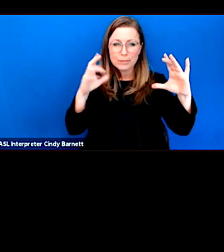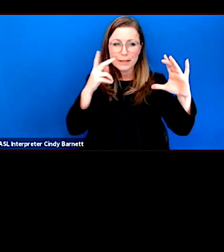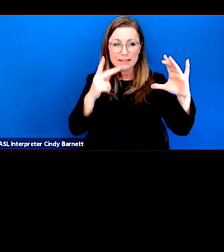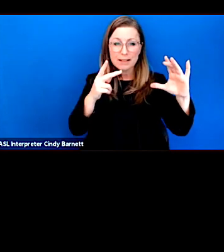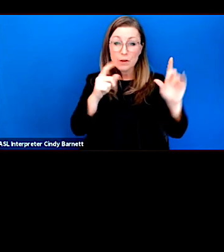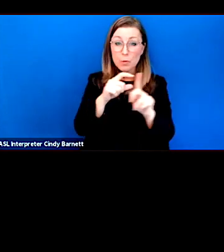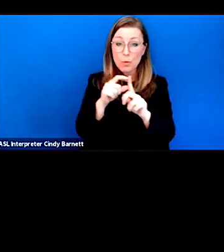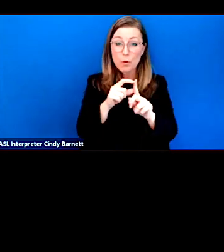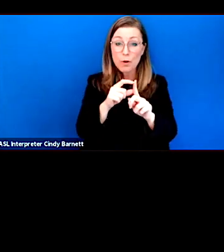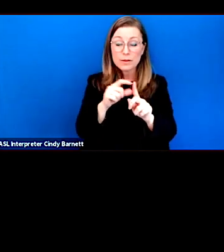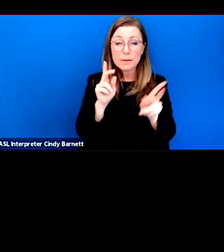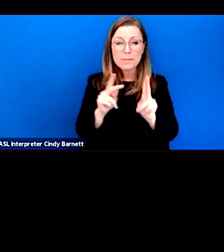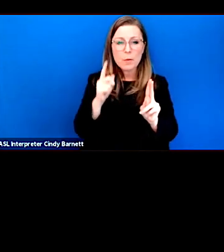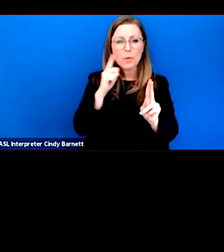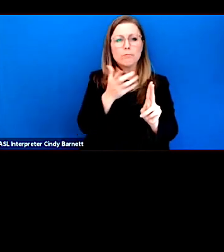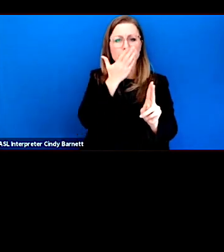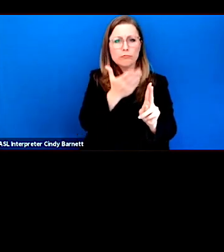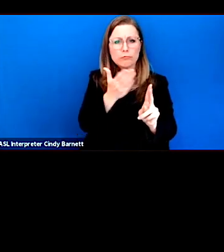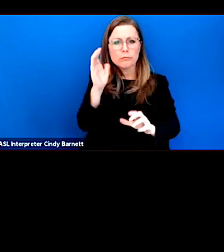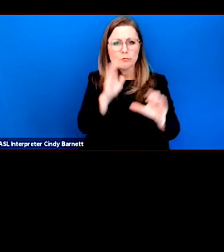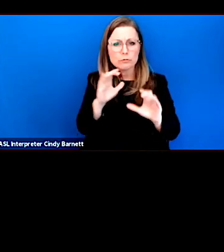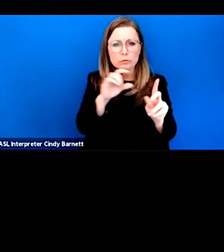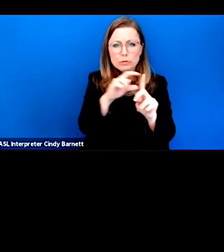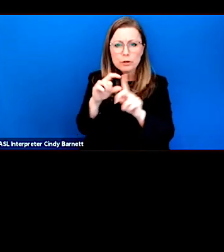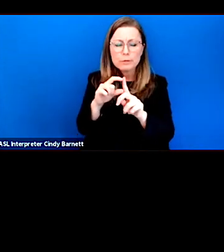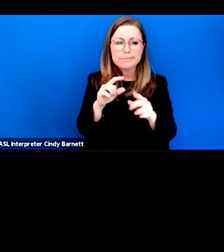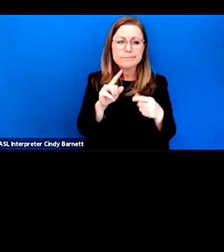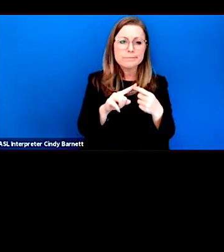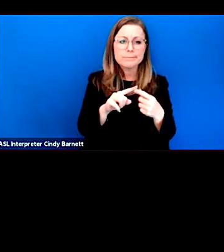the synthesis question. In this case, women of color,